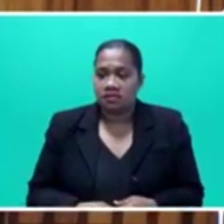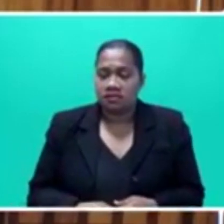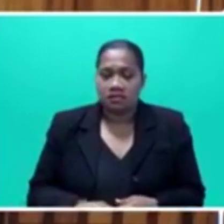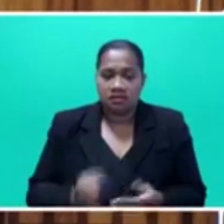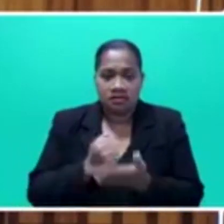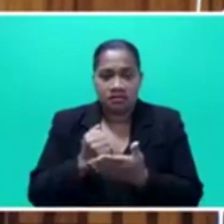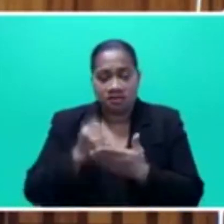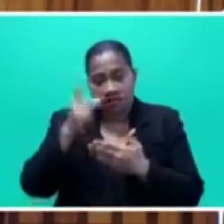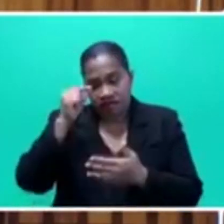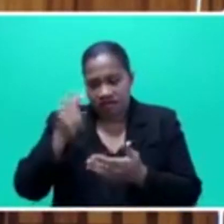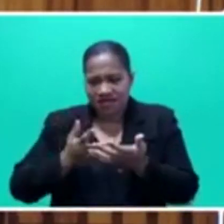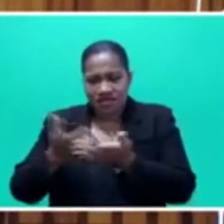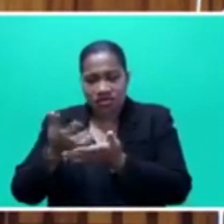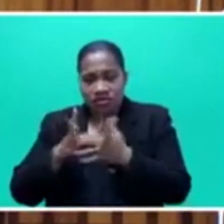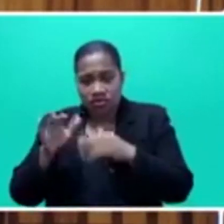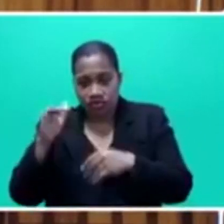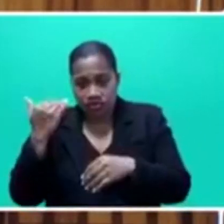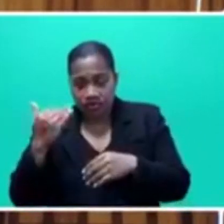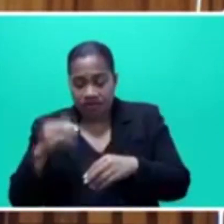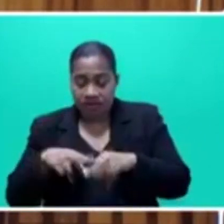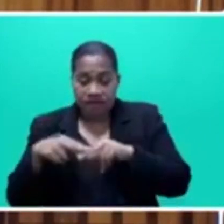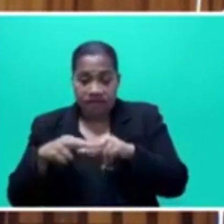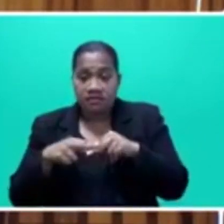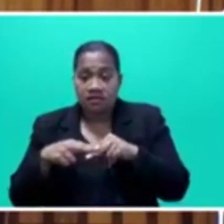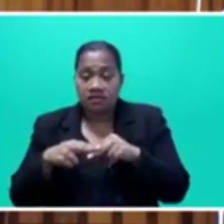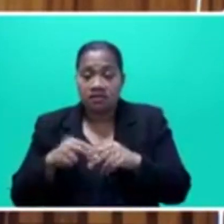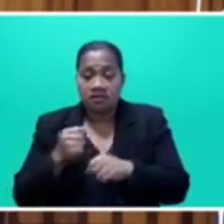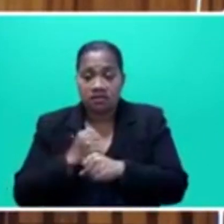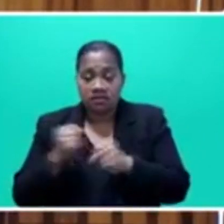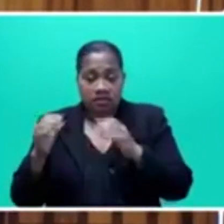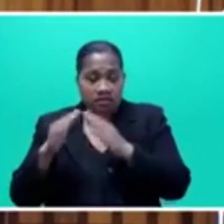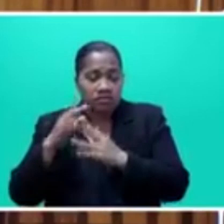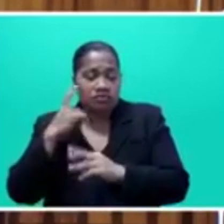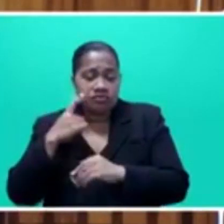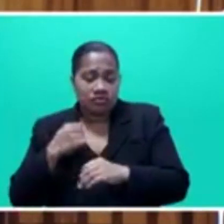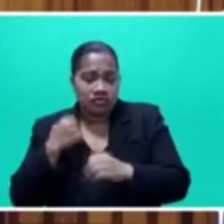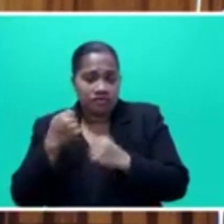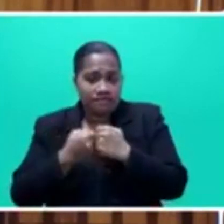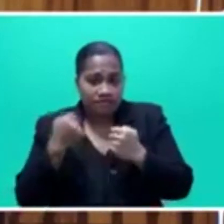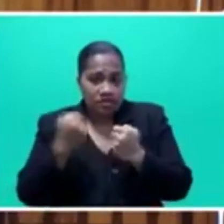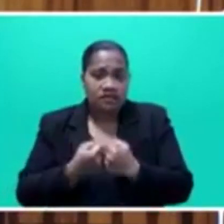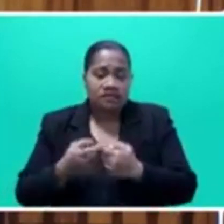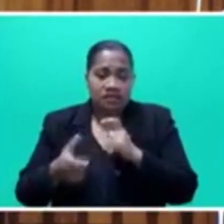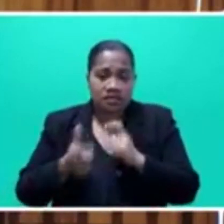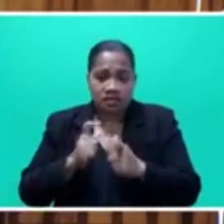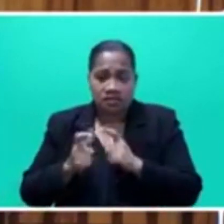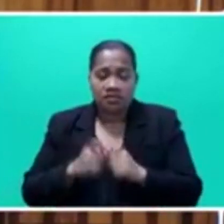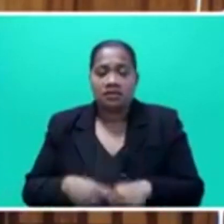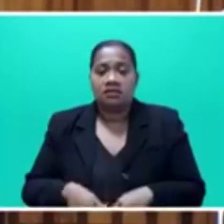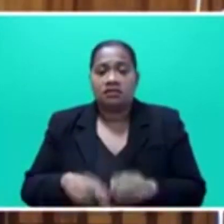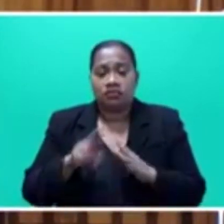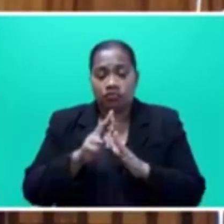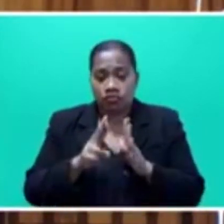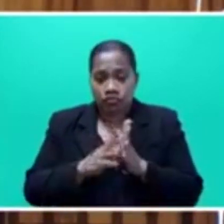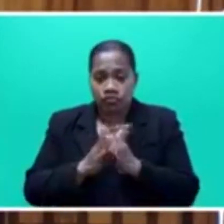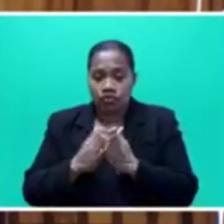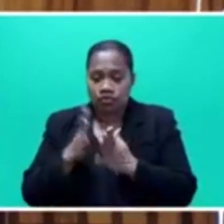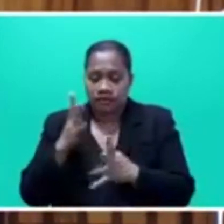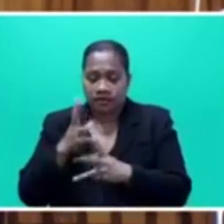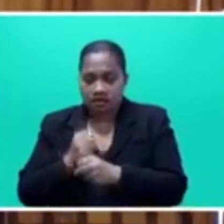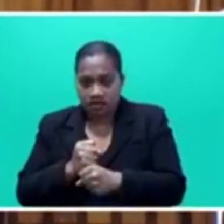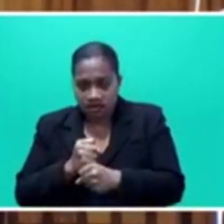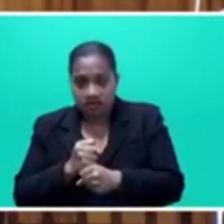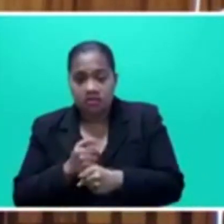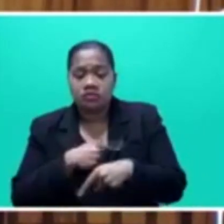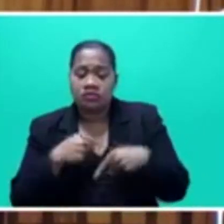negotiators in the negotiating room, put Fiji amongst the powerhouse of the countries fighting for the climate and Paris Agreement rule book to be finalized, Mr. Speaker, sir.